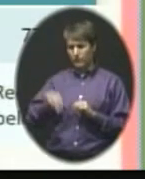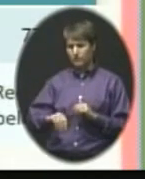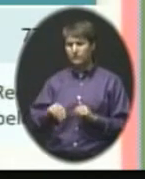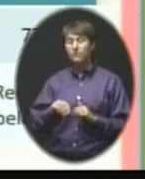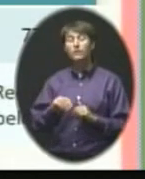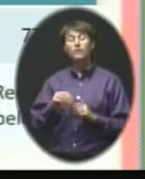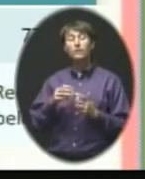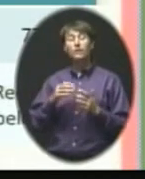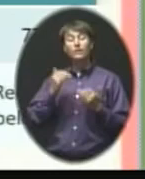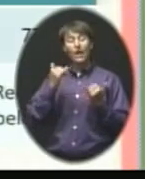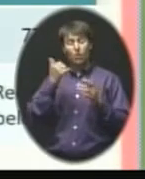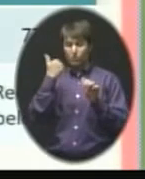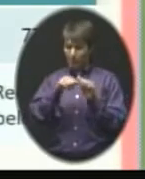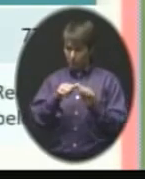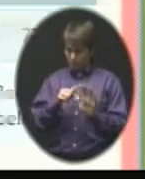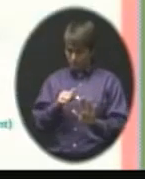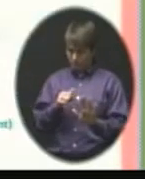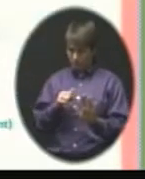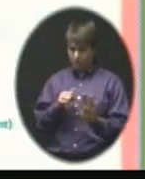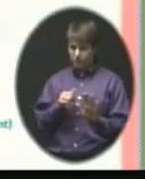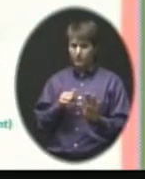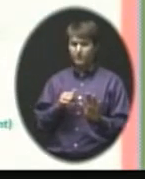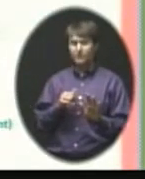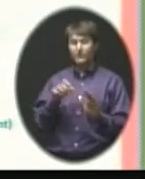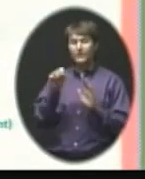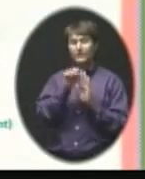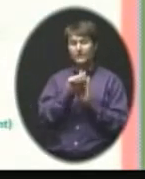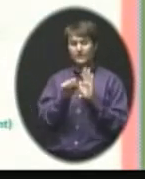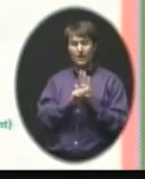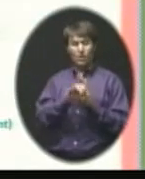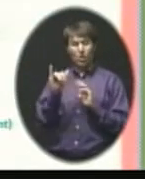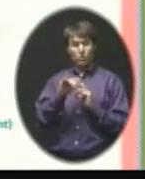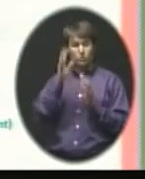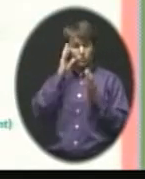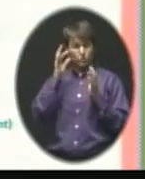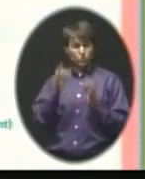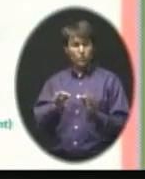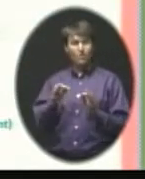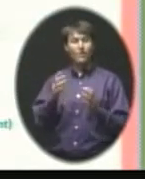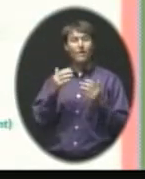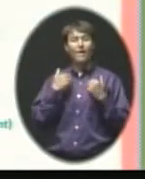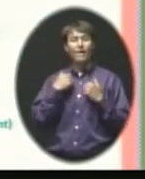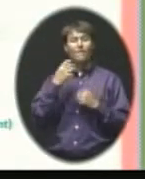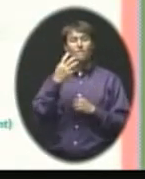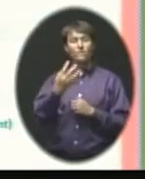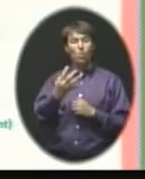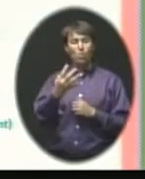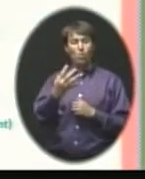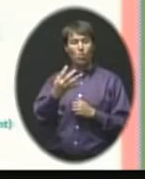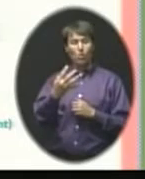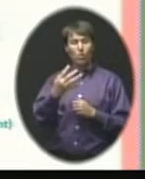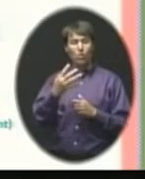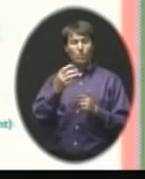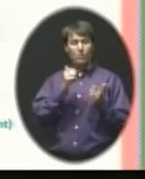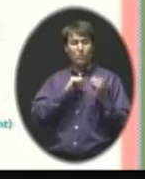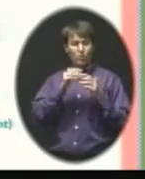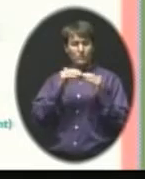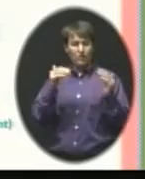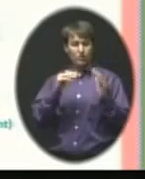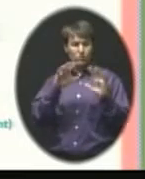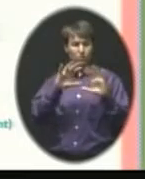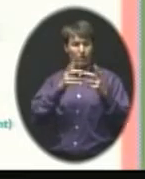Now, keeping that in mind, the state also determined that there were four performance level categories for